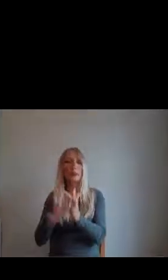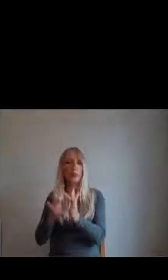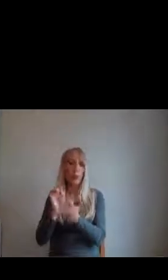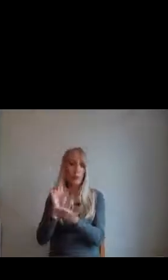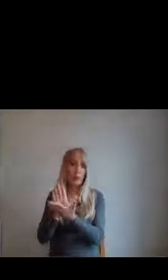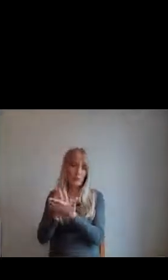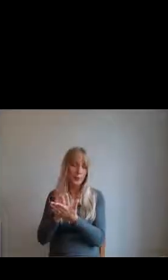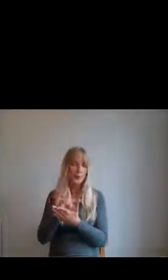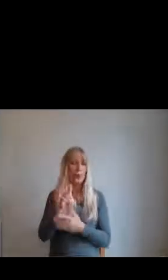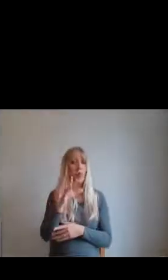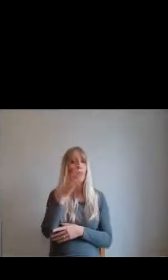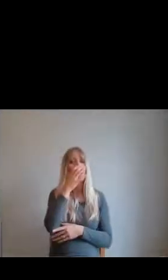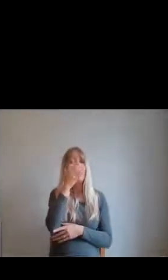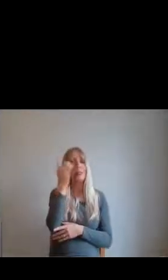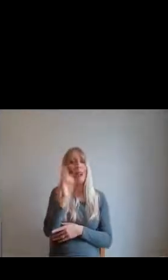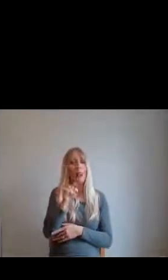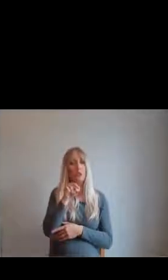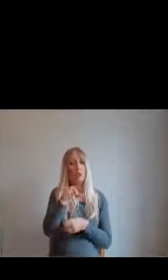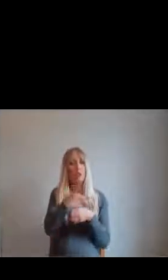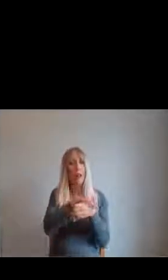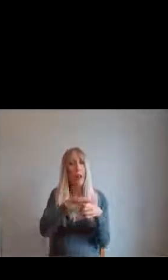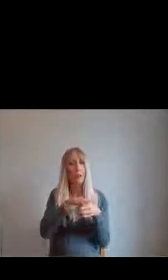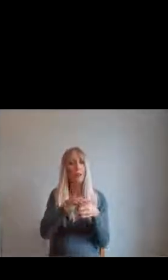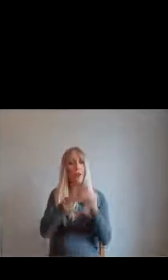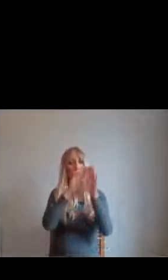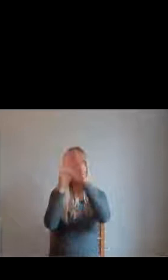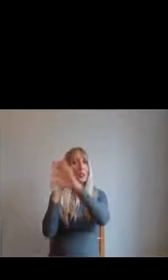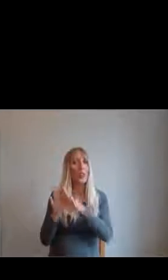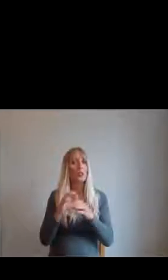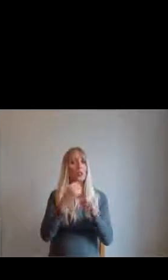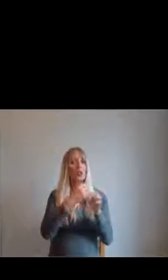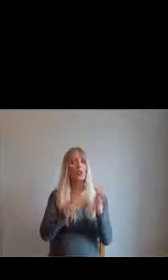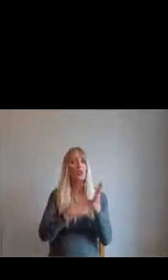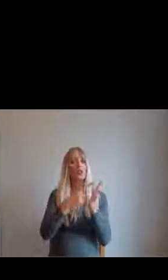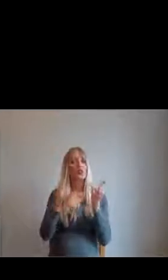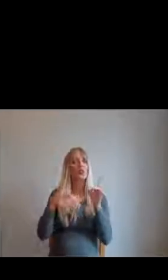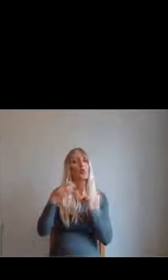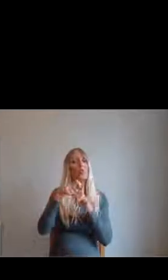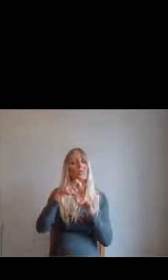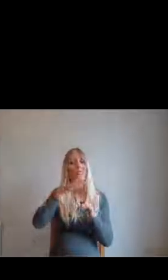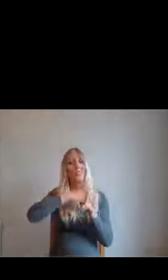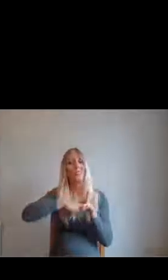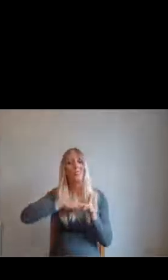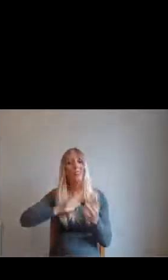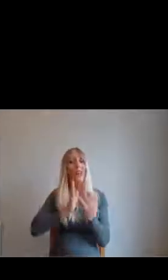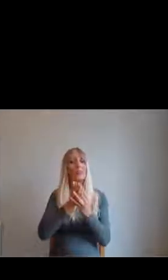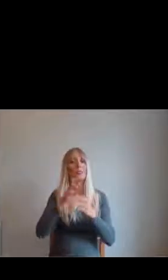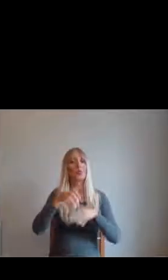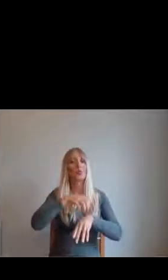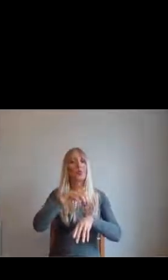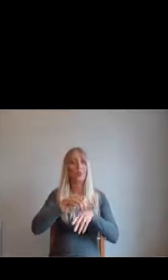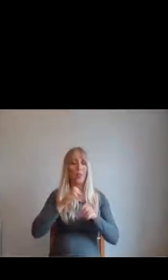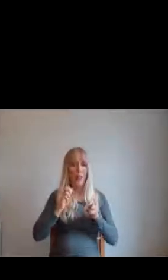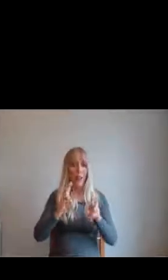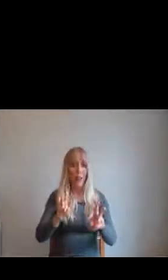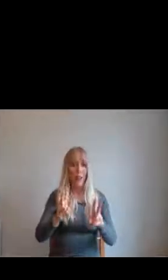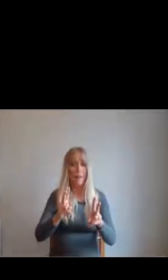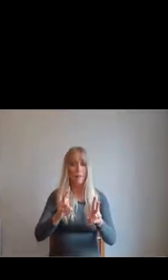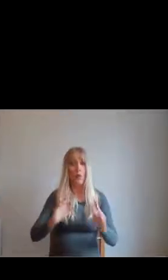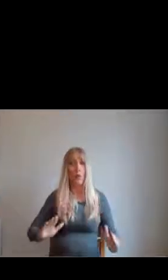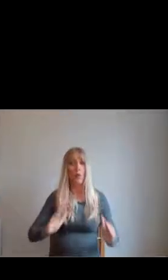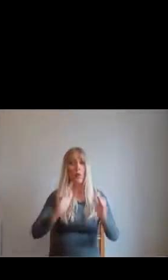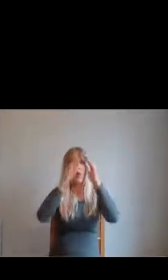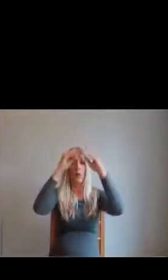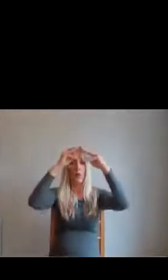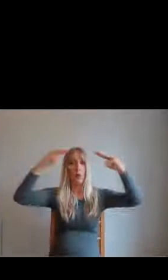For utilities in this area, National Grid need access to Green Lane for the maintenance of their overhead power lines, and